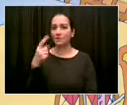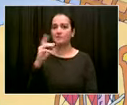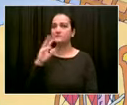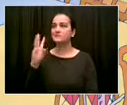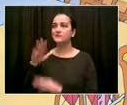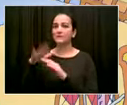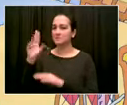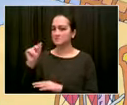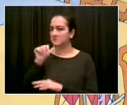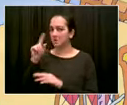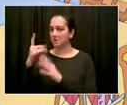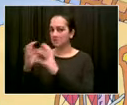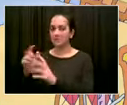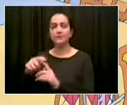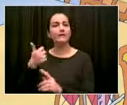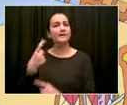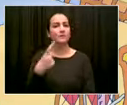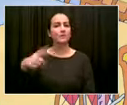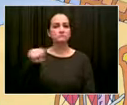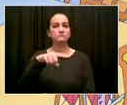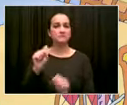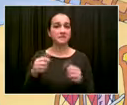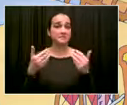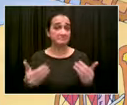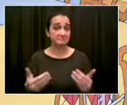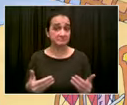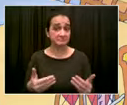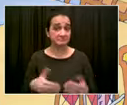that's clear. Dr. Varma, Dr. Long, you want to add?